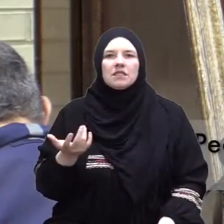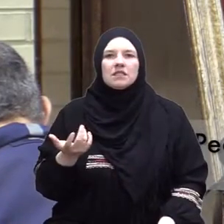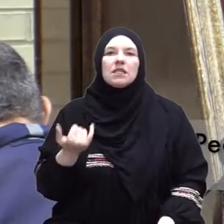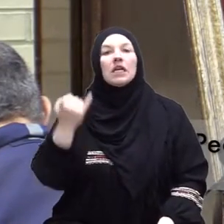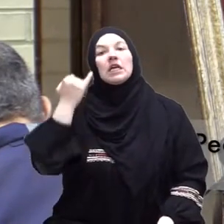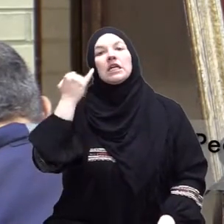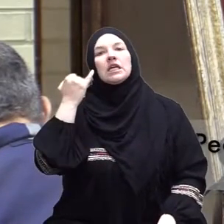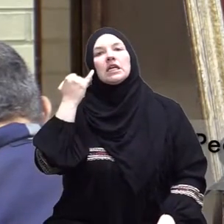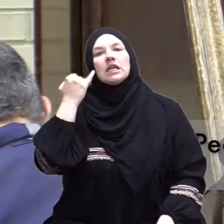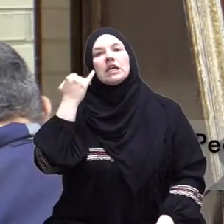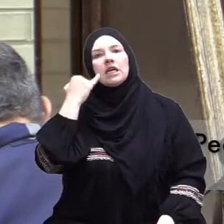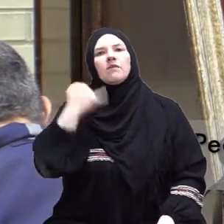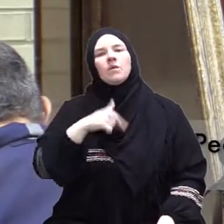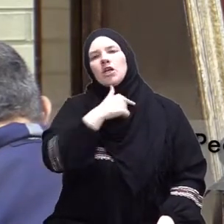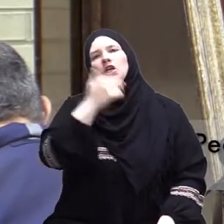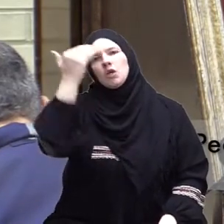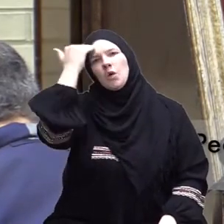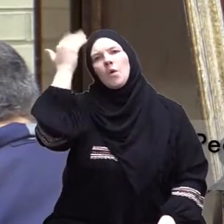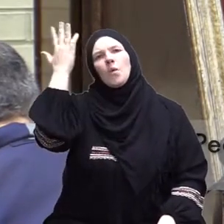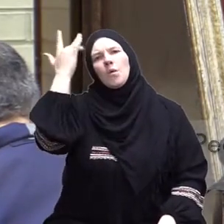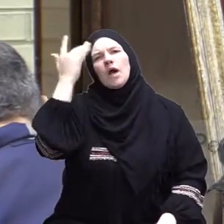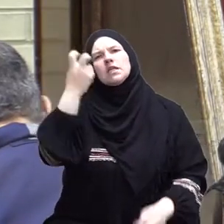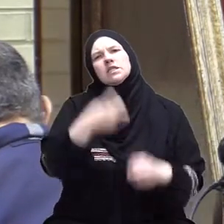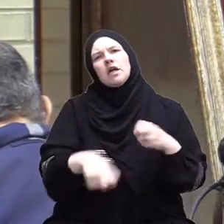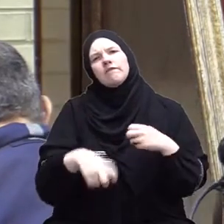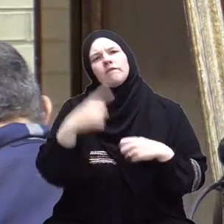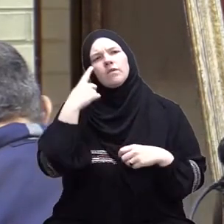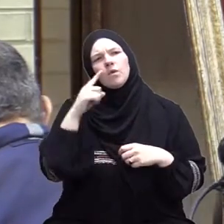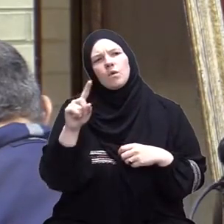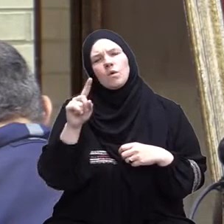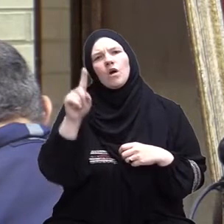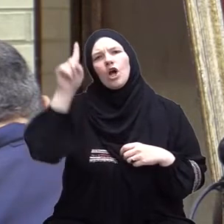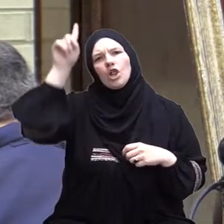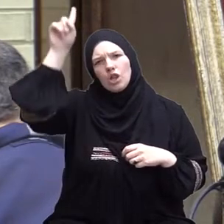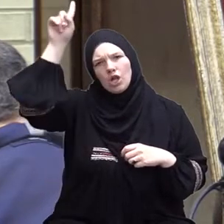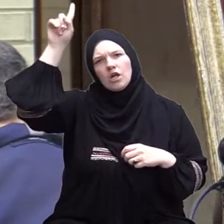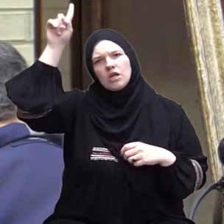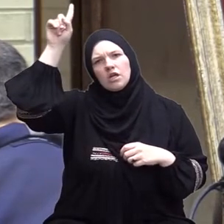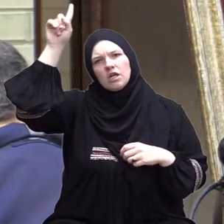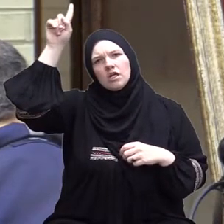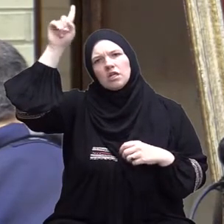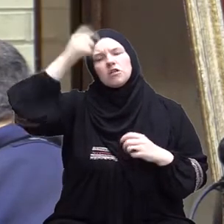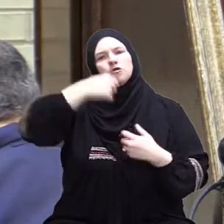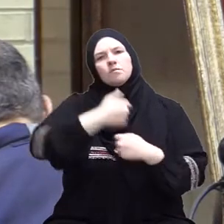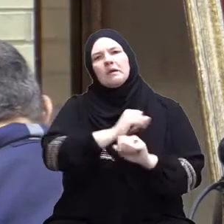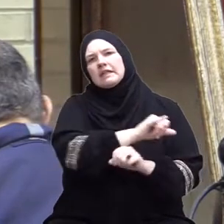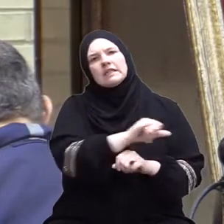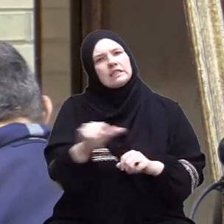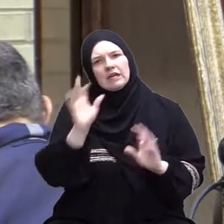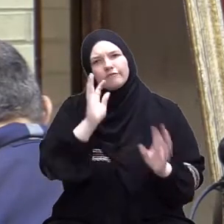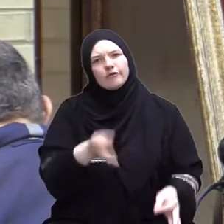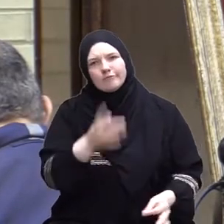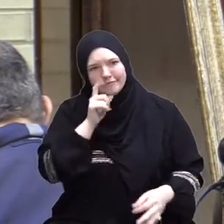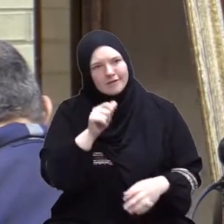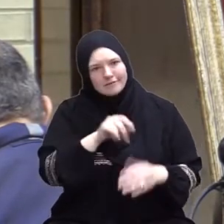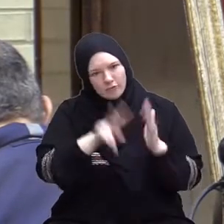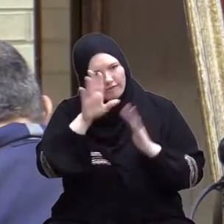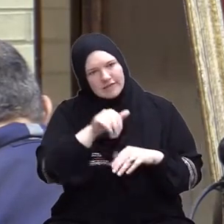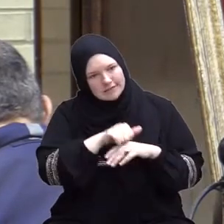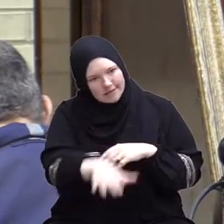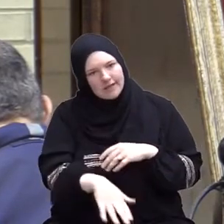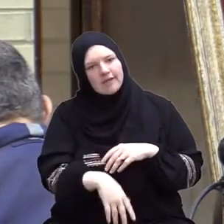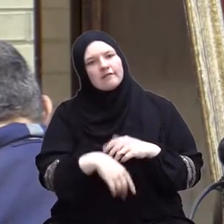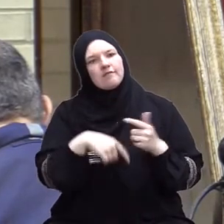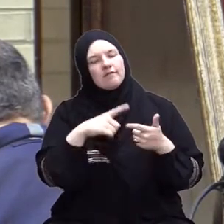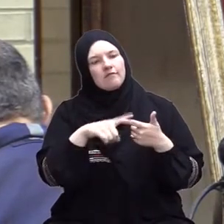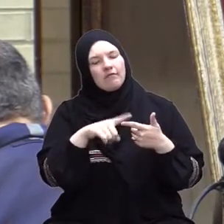we could make this conclusion that easy, why should it be difficult for Allah to make the same determination. He